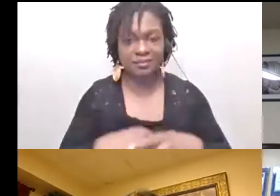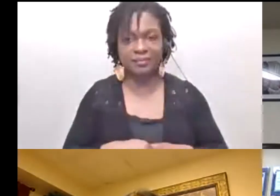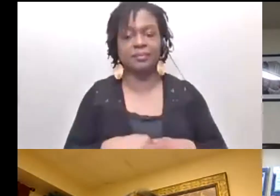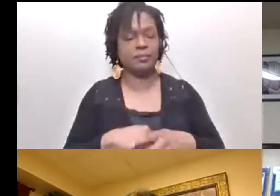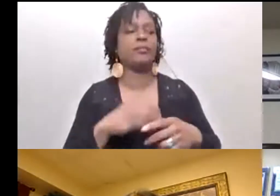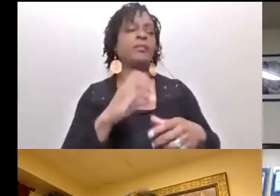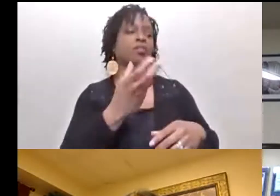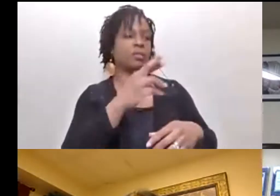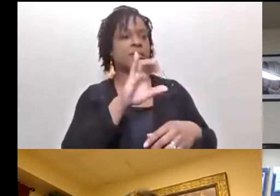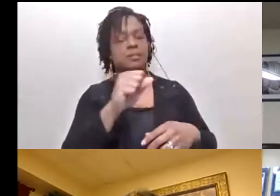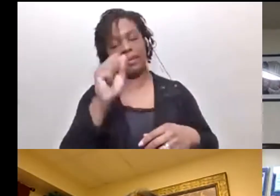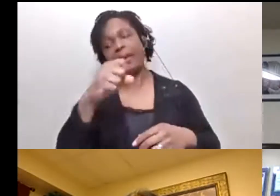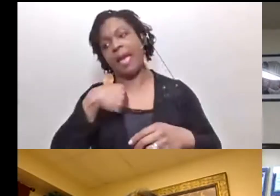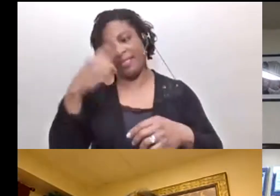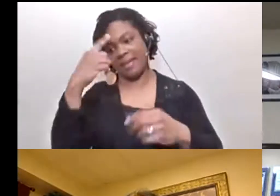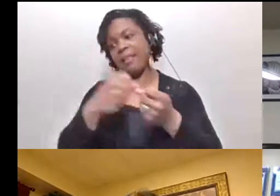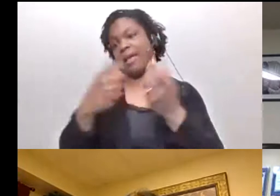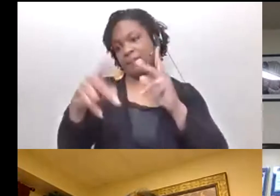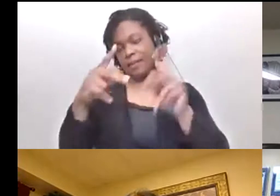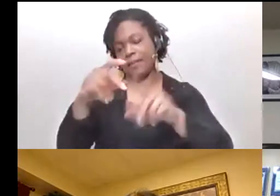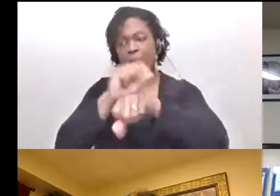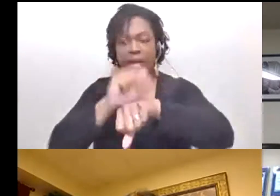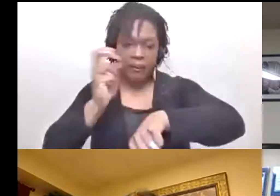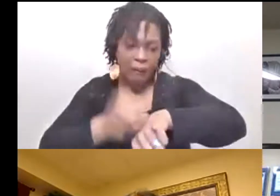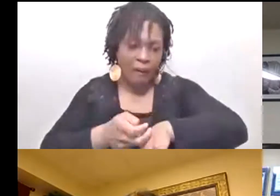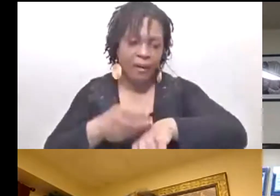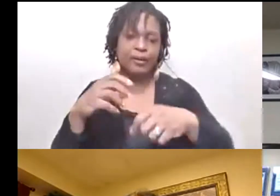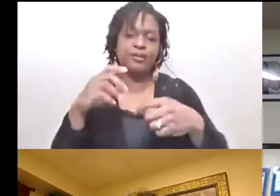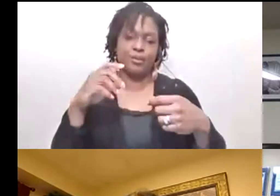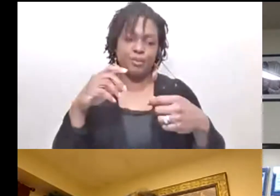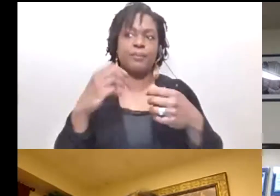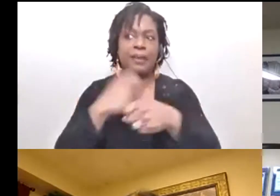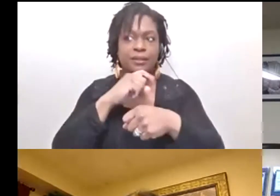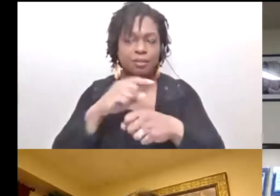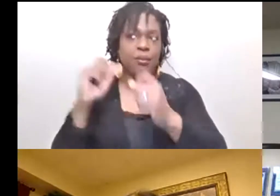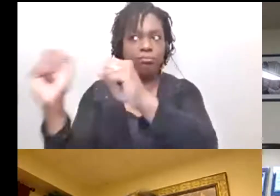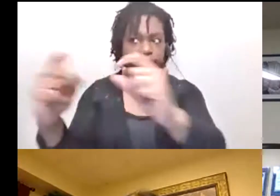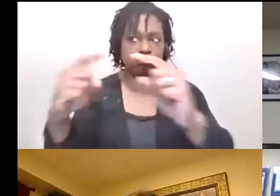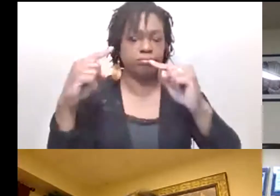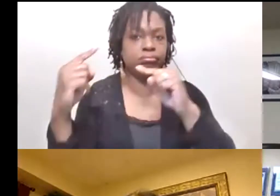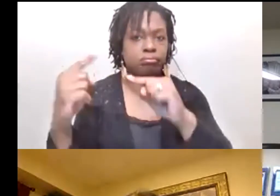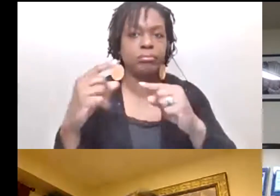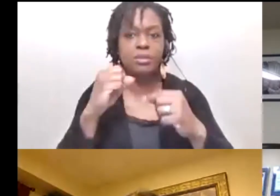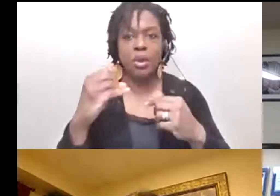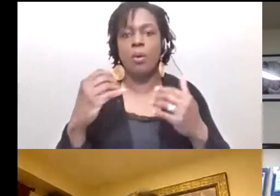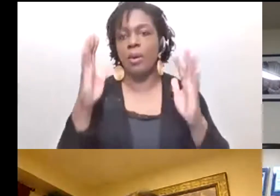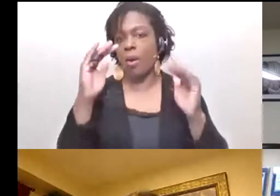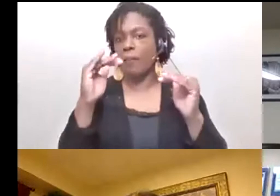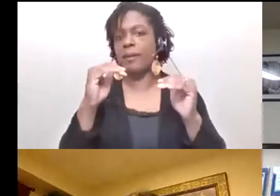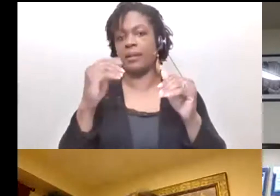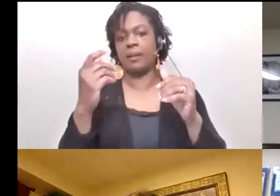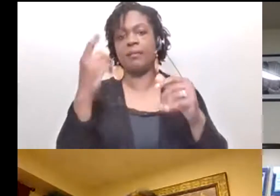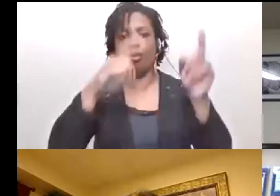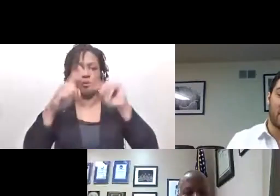find consensus, and I'm hopeful that, perhaps during the session, we'll be able to all come to some type of agreement.